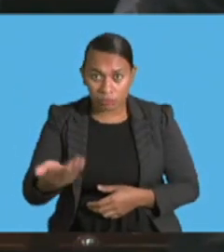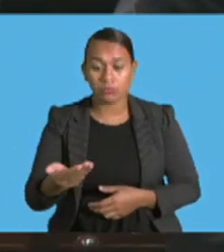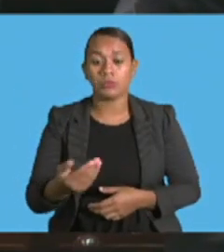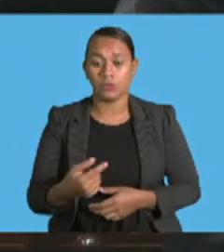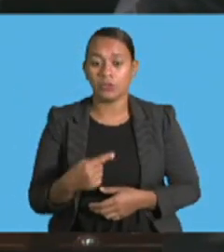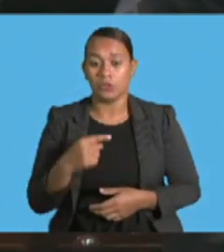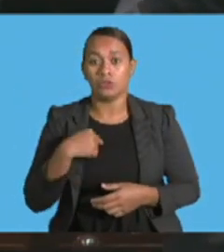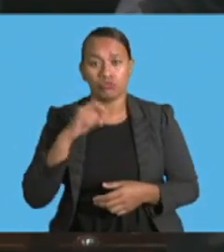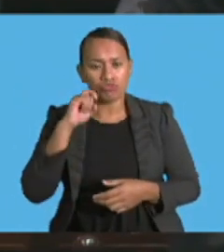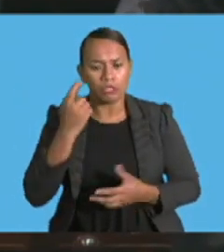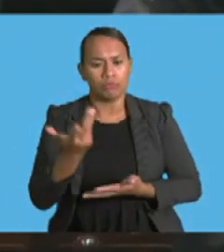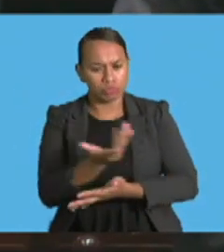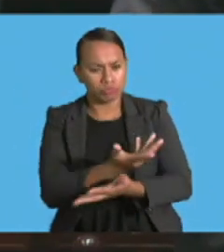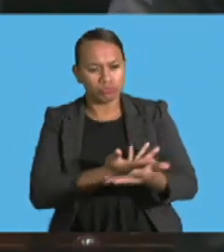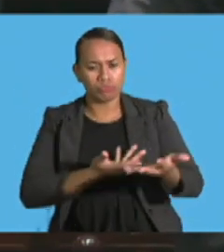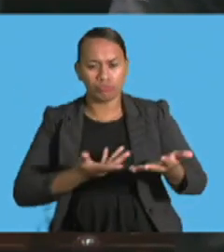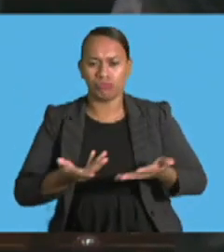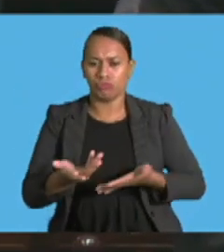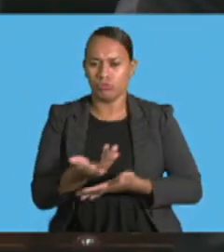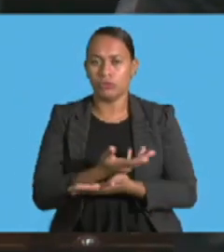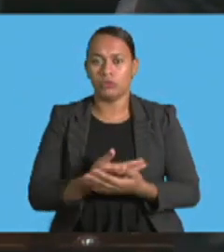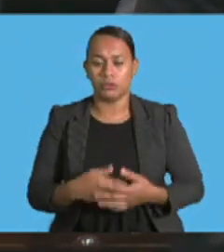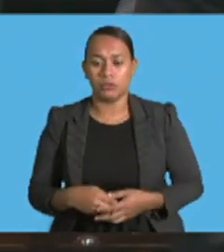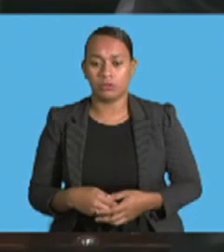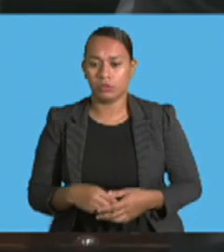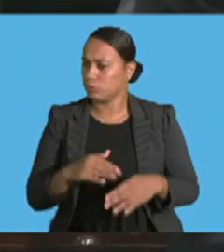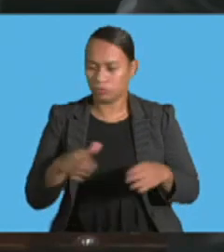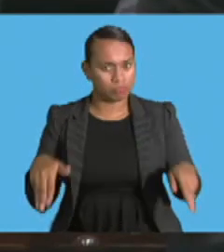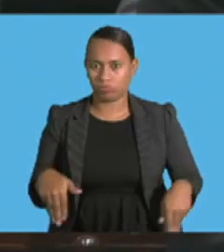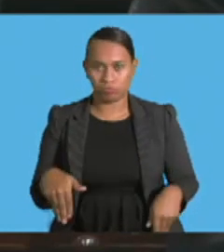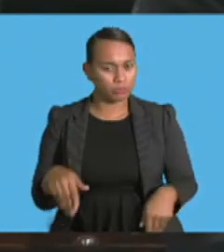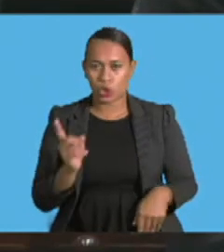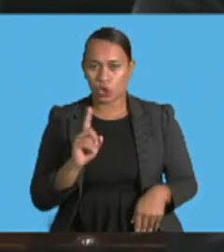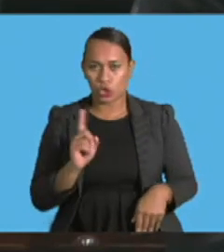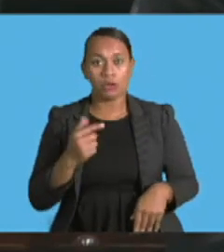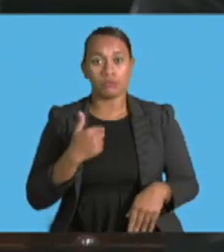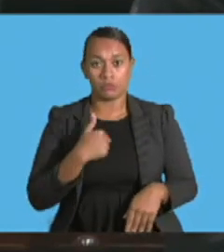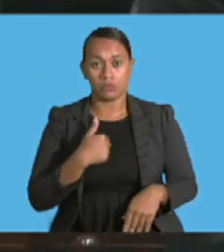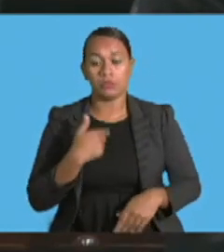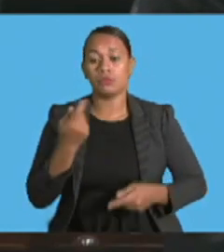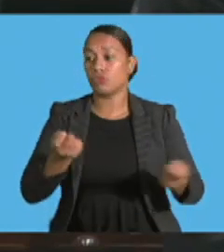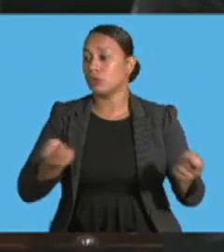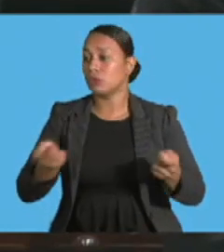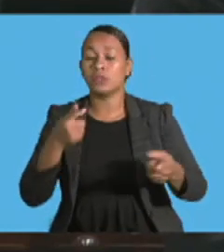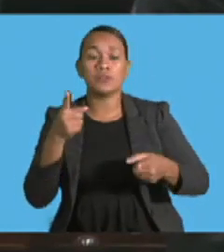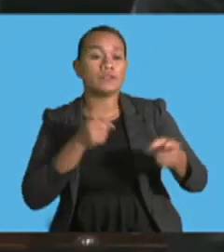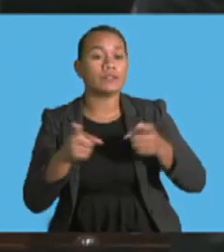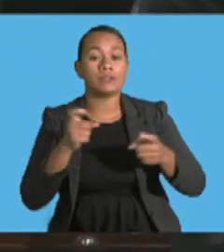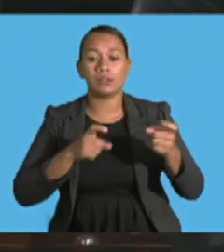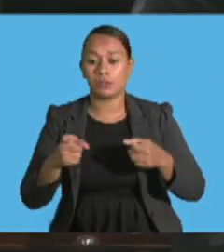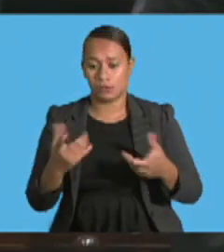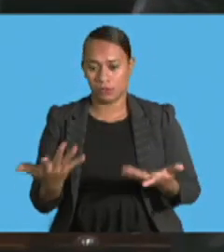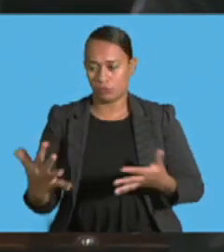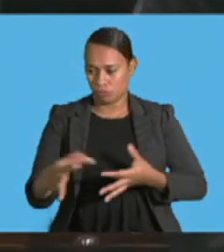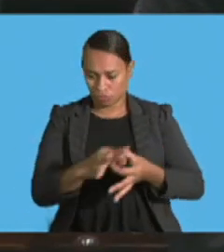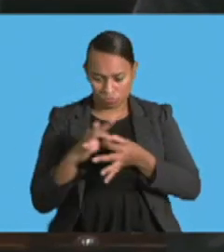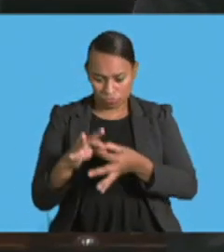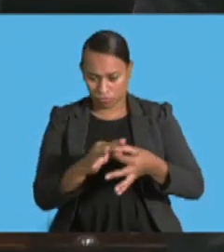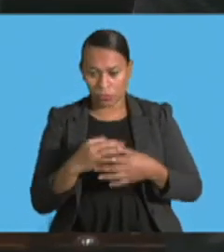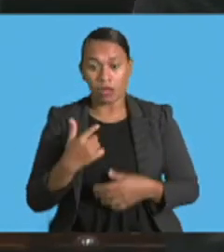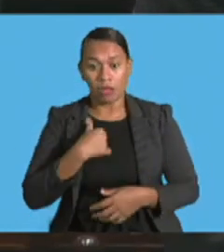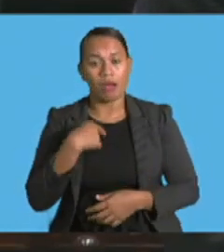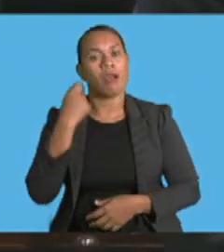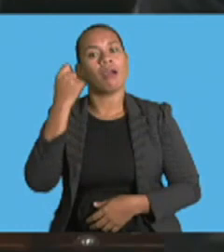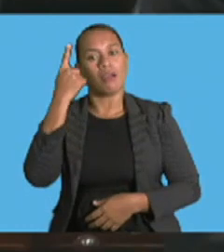Council, a legislative body under the Environment Management Act 2005. Mr. Speaker, say our ministry recognizes the healthy